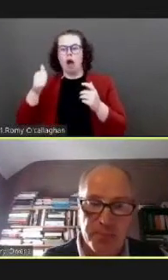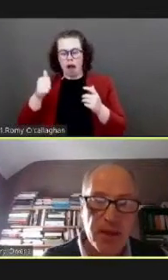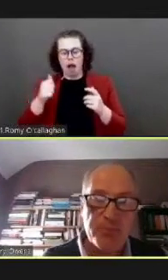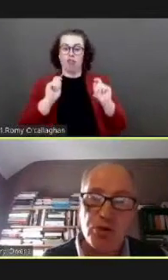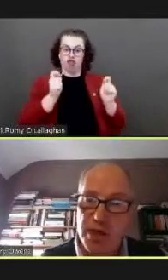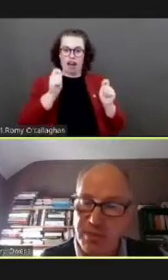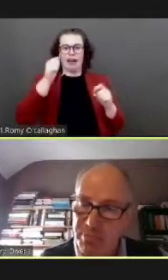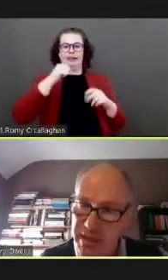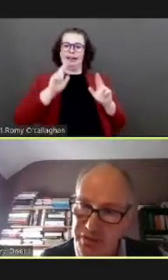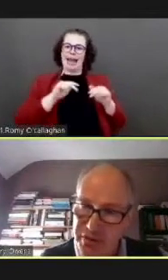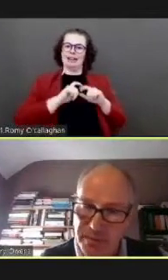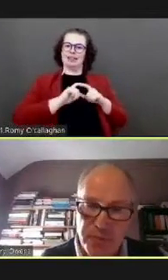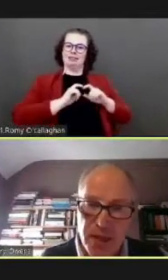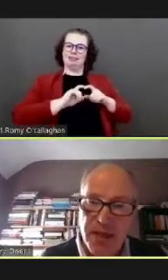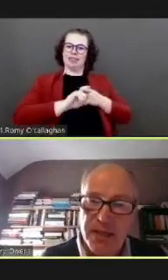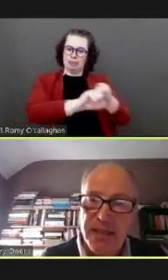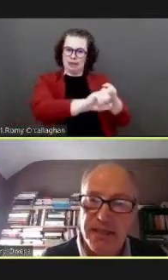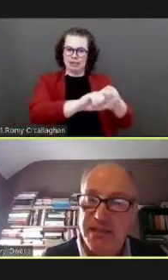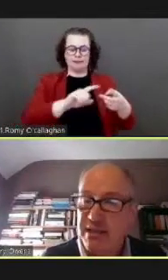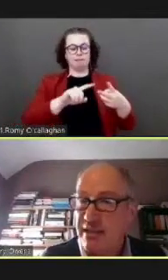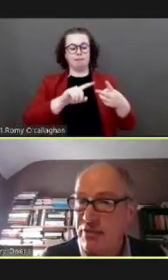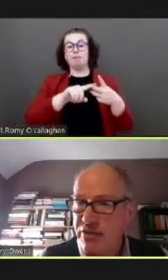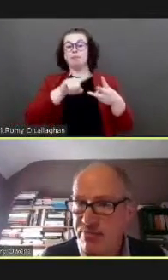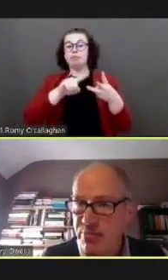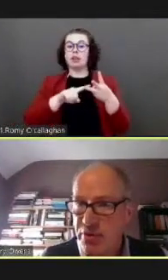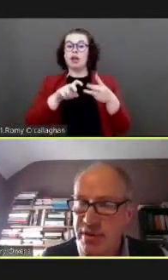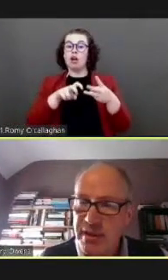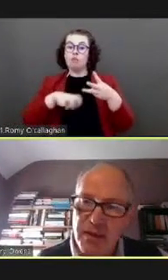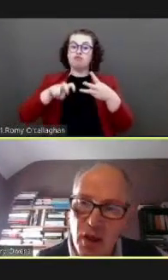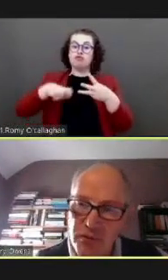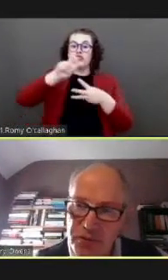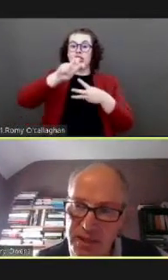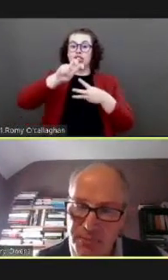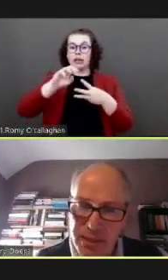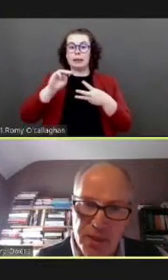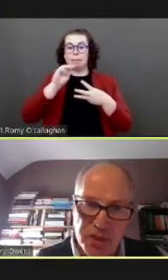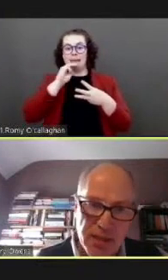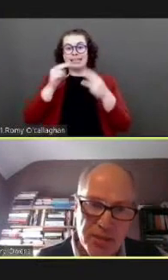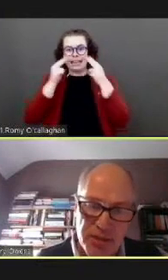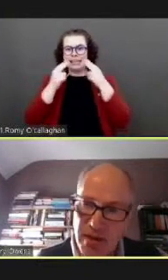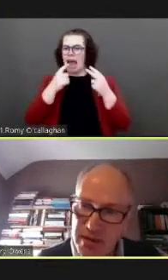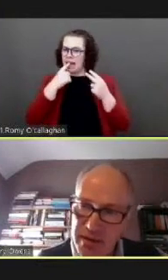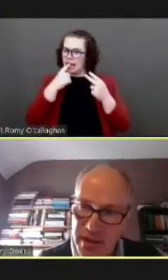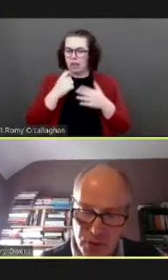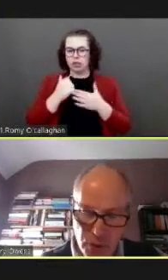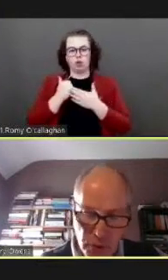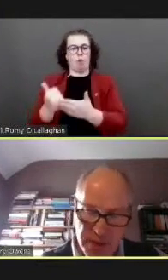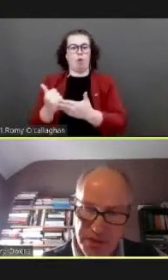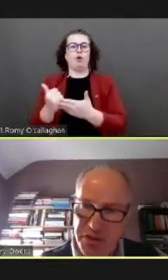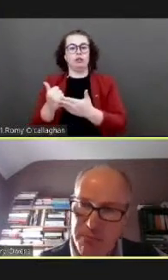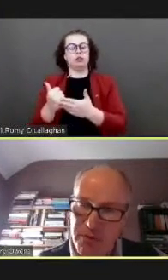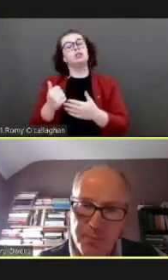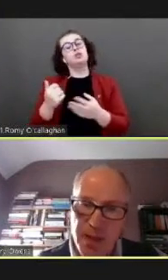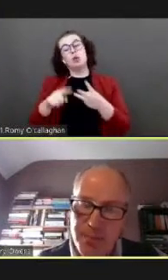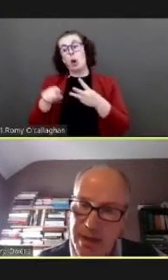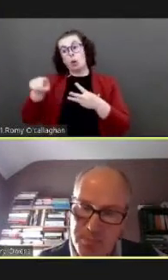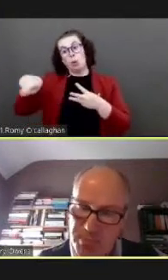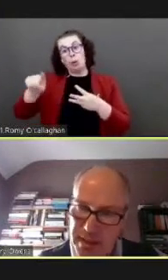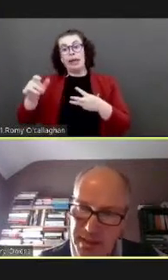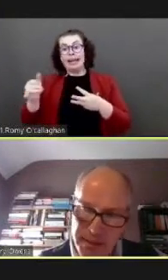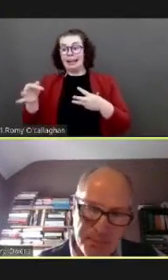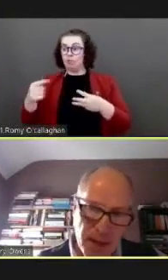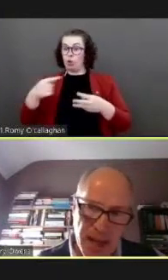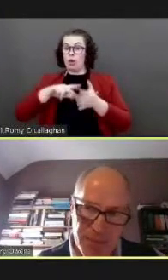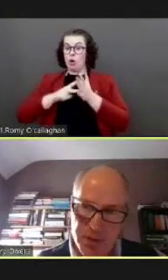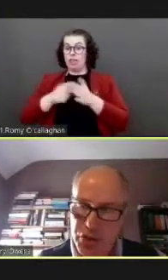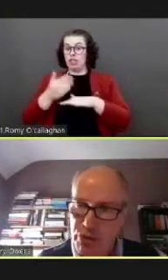do the job. Progression potential, need significant support. Of these people, the chances are, if you organize a job for them, they may not